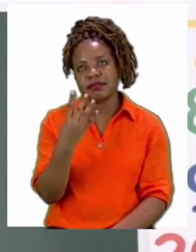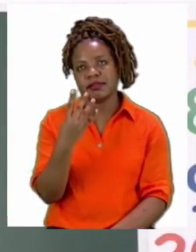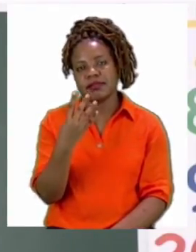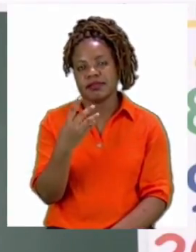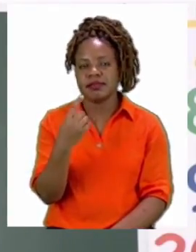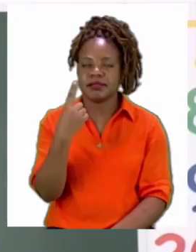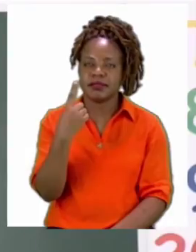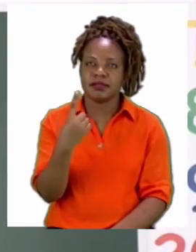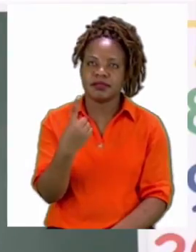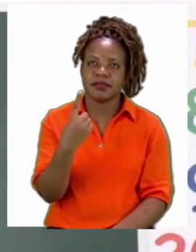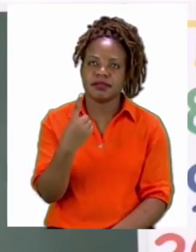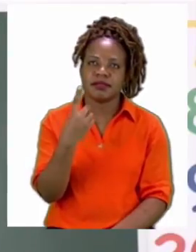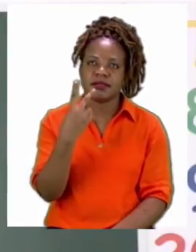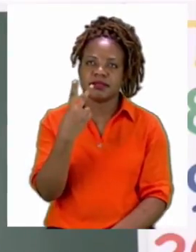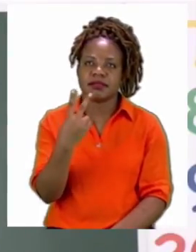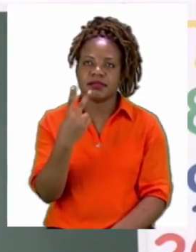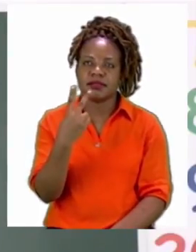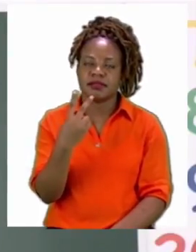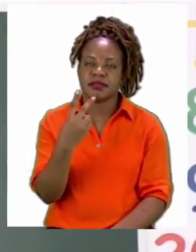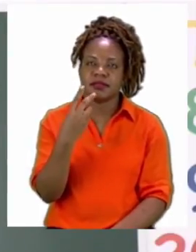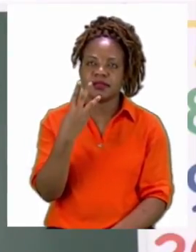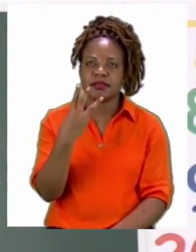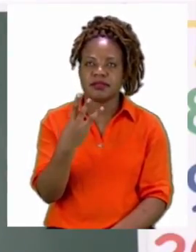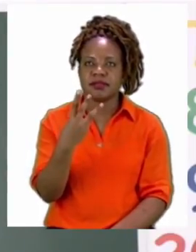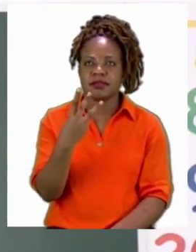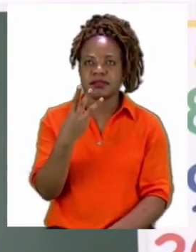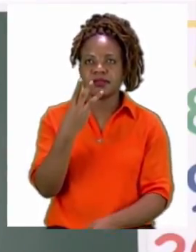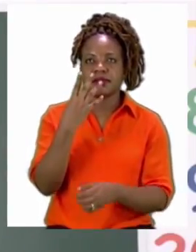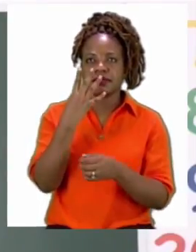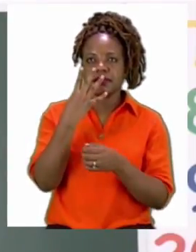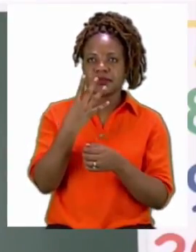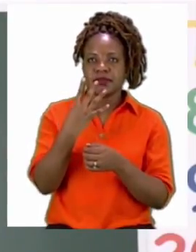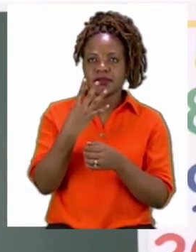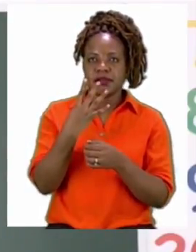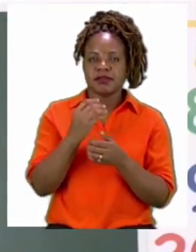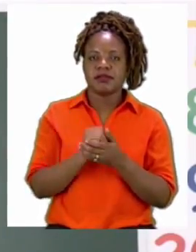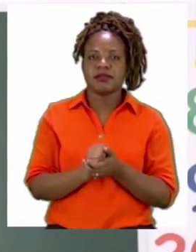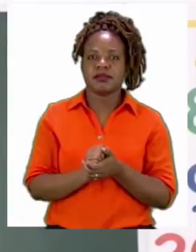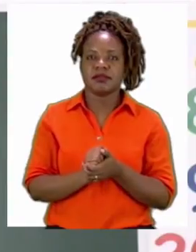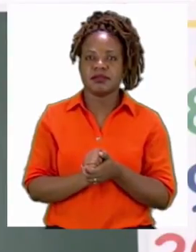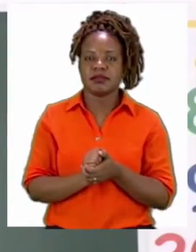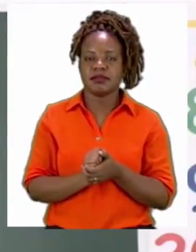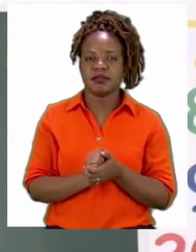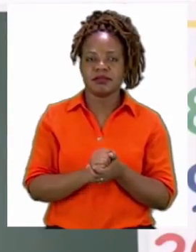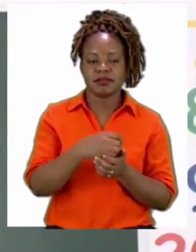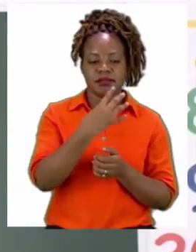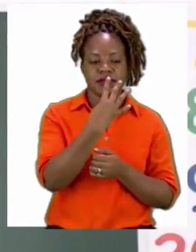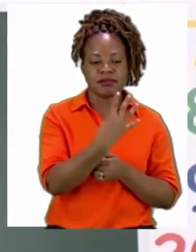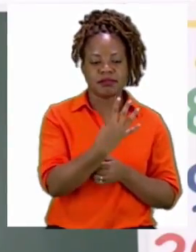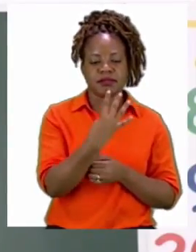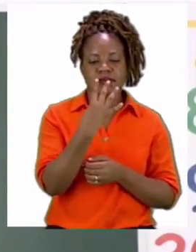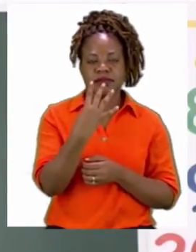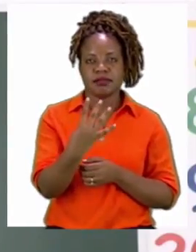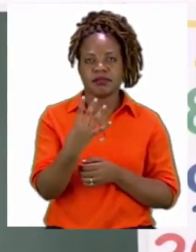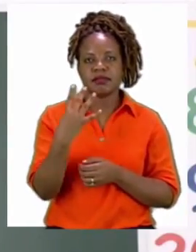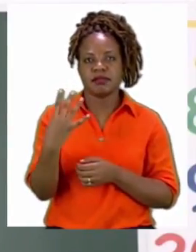4. 1, 2, 3, 4. So we have put 4 things in each